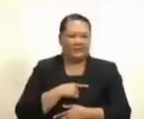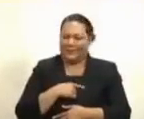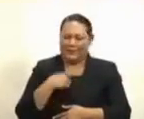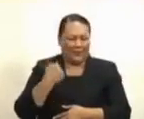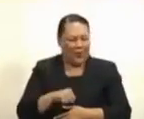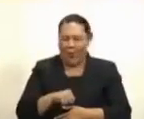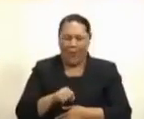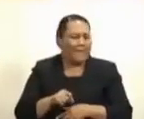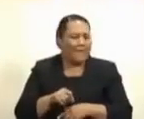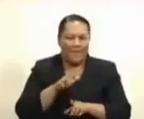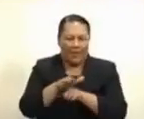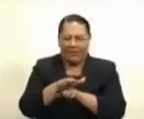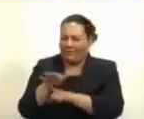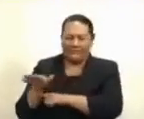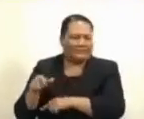You're justified